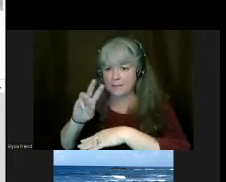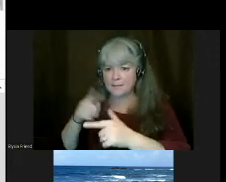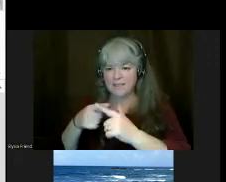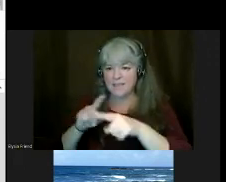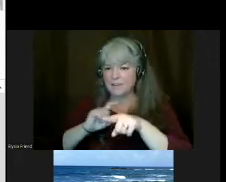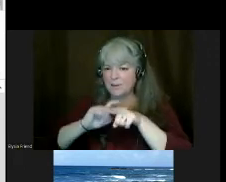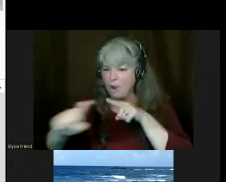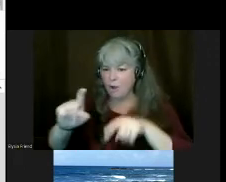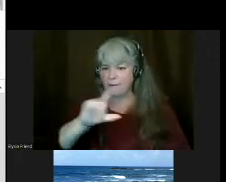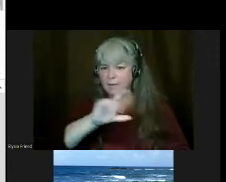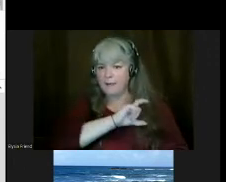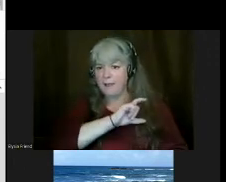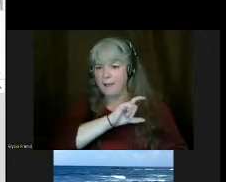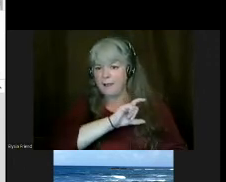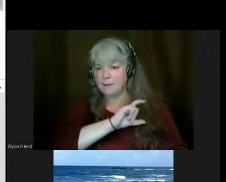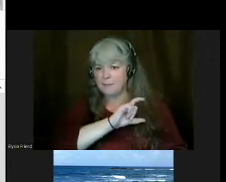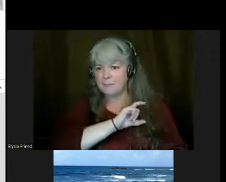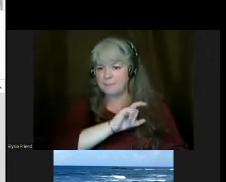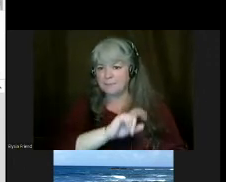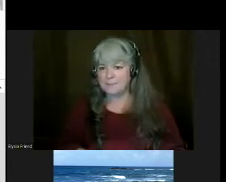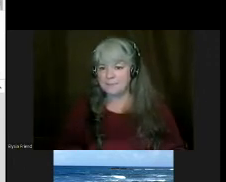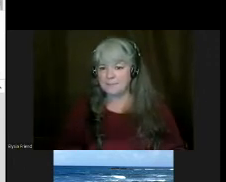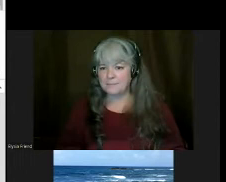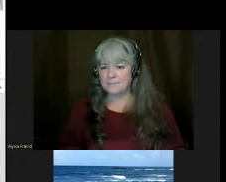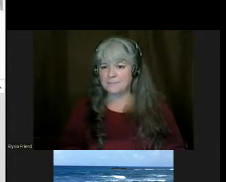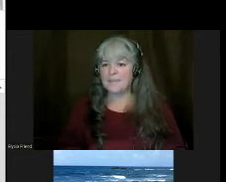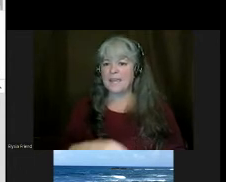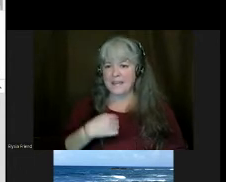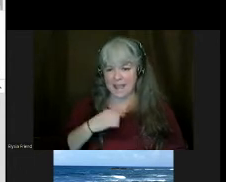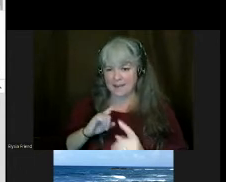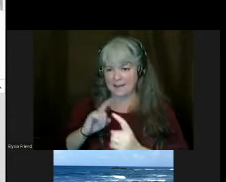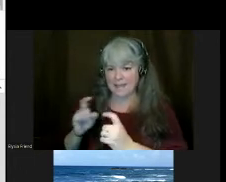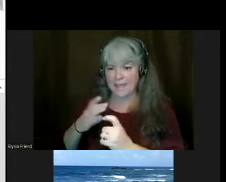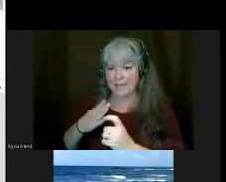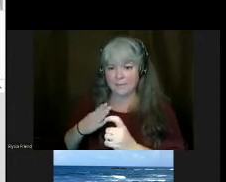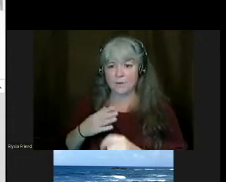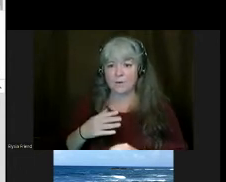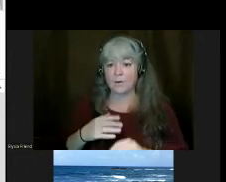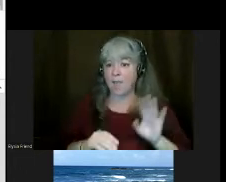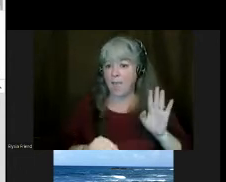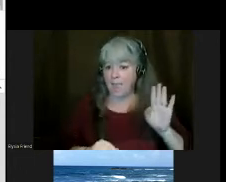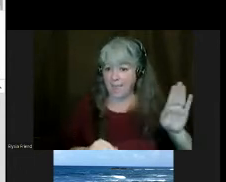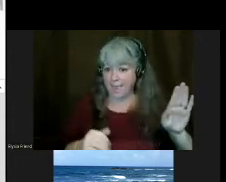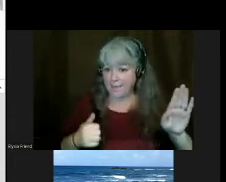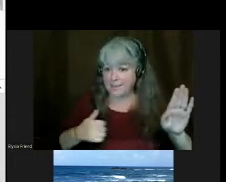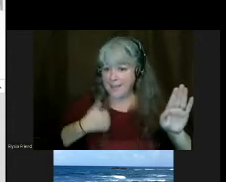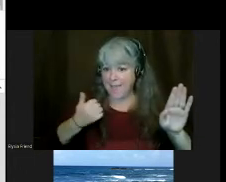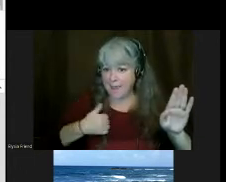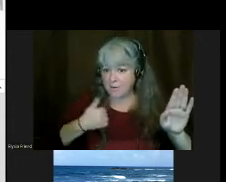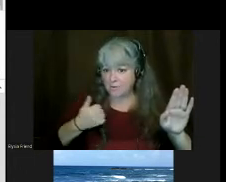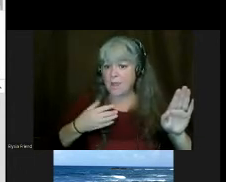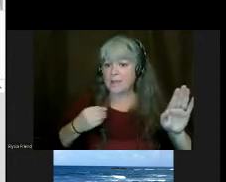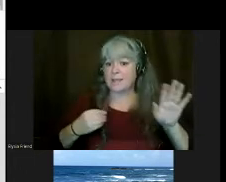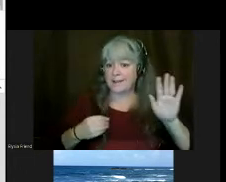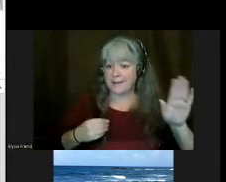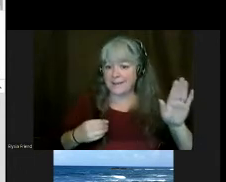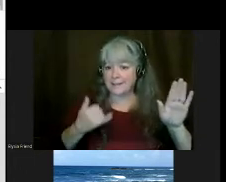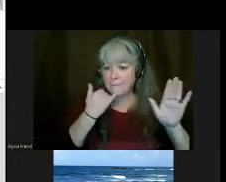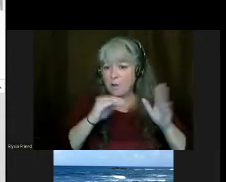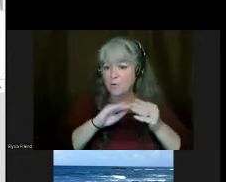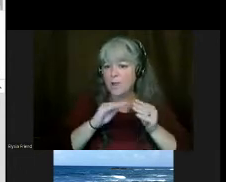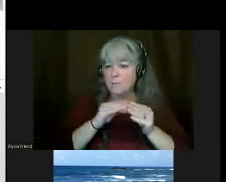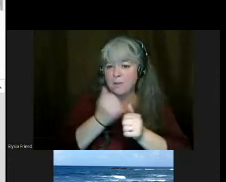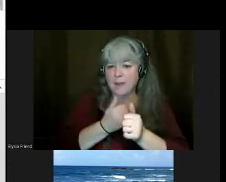cops. Here's the address, the phone number, and everything.